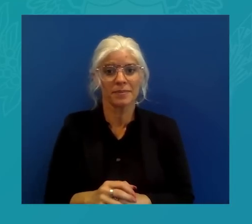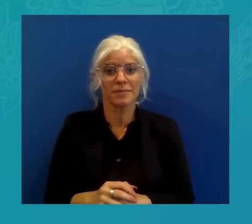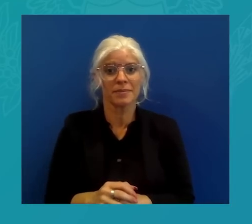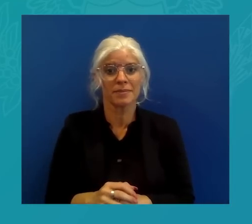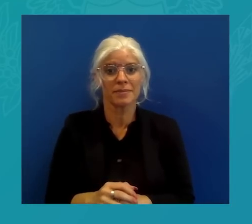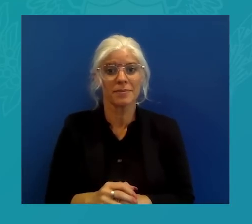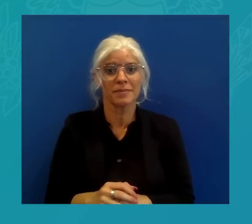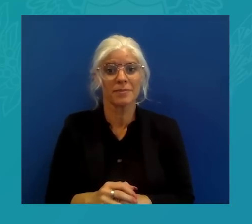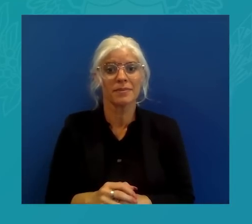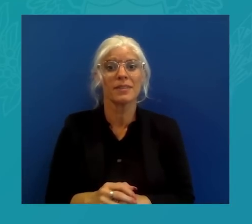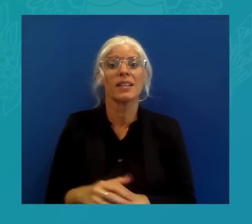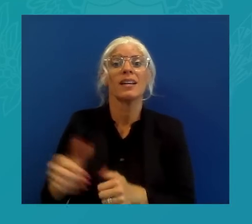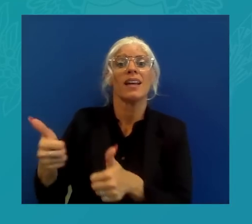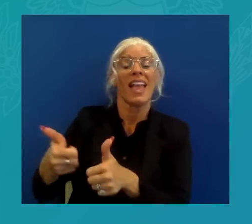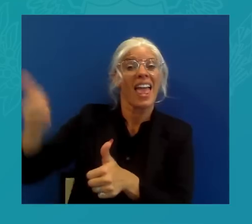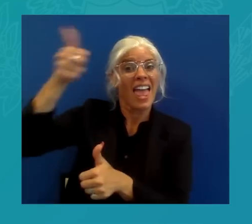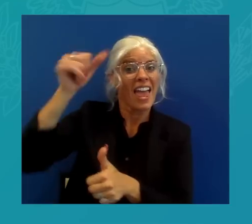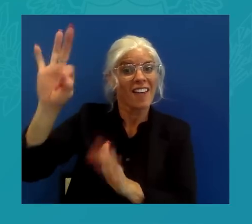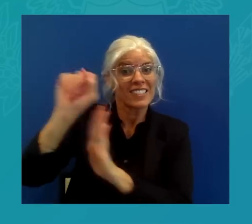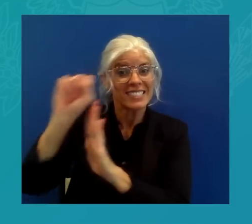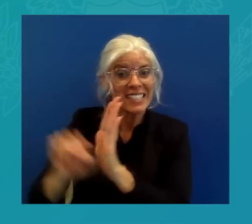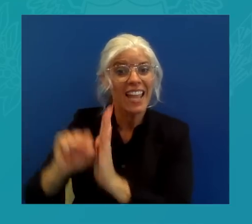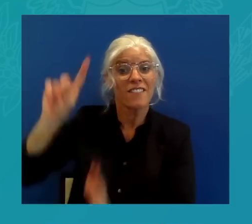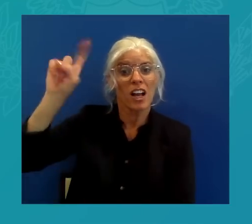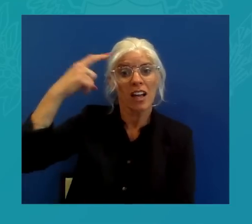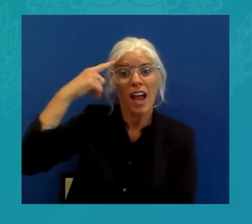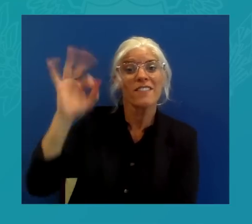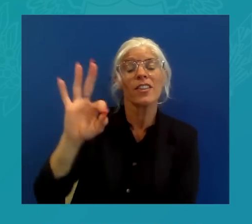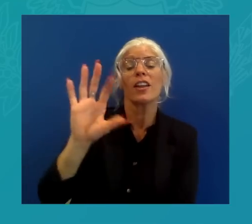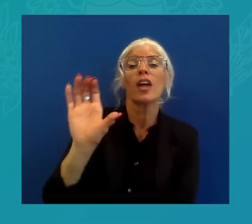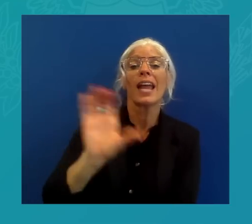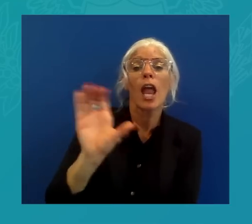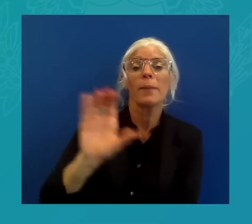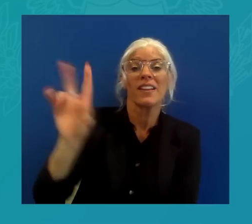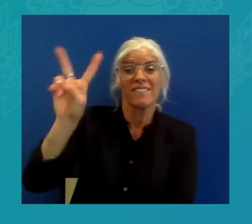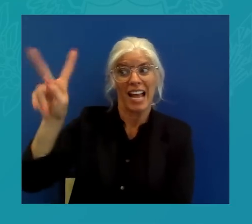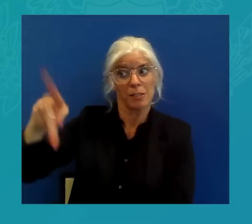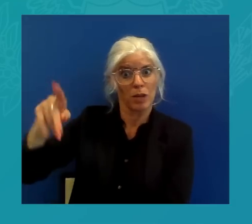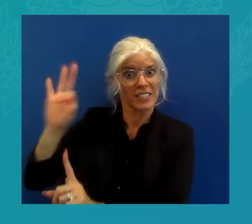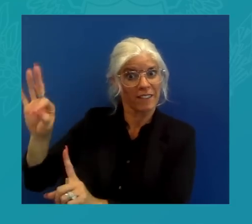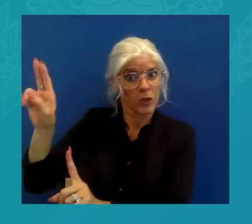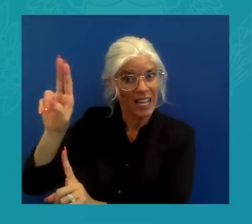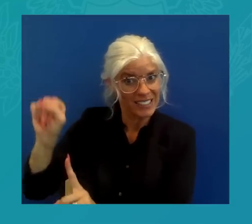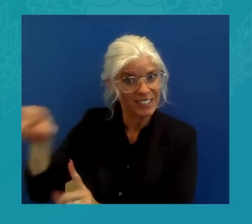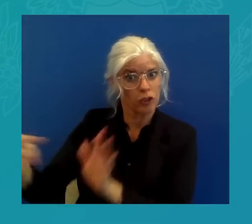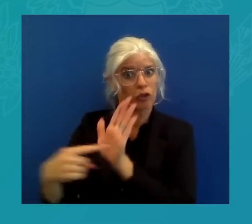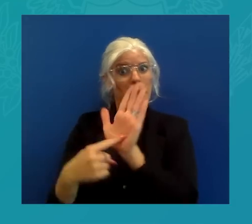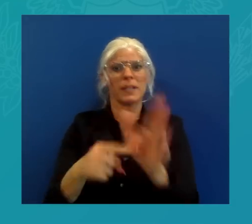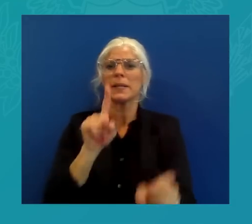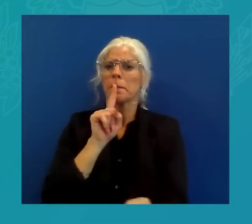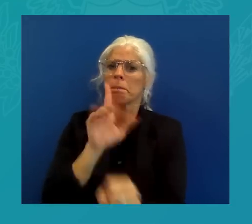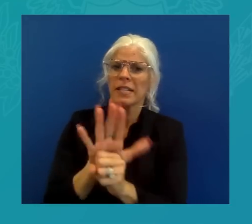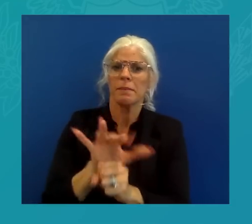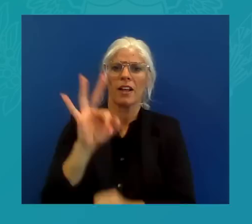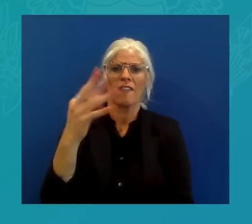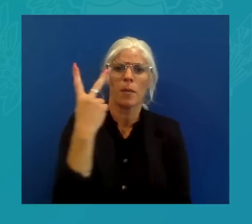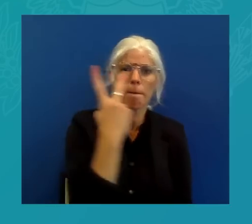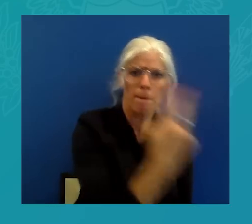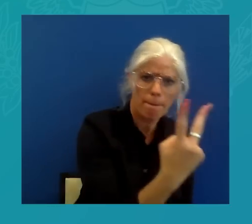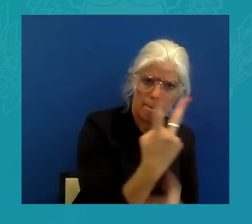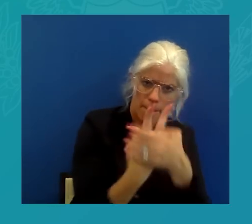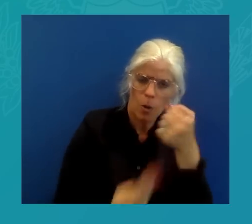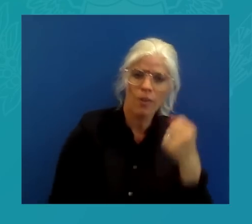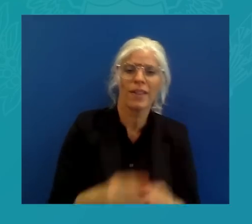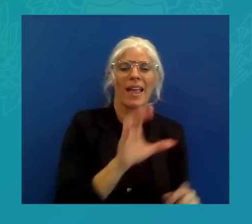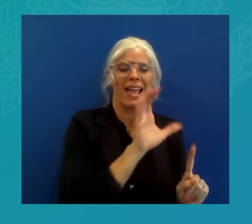the Caribbean and the Vice President of the United States. It represents the commitment of both the Caribbean and the